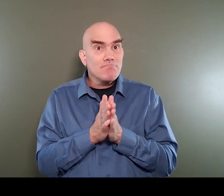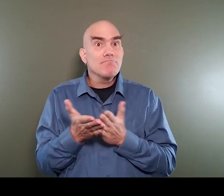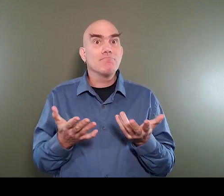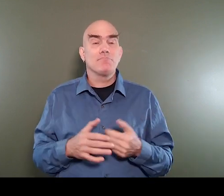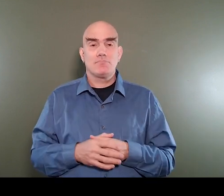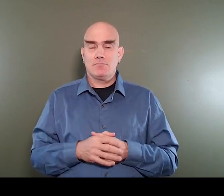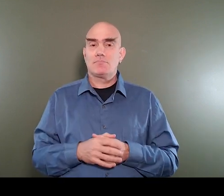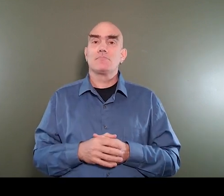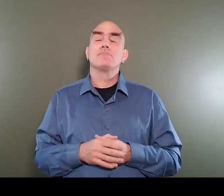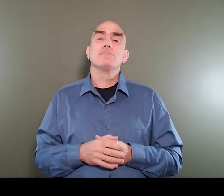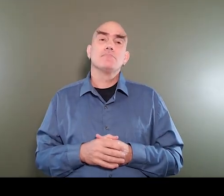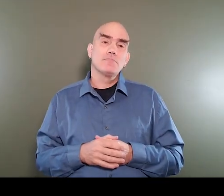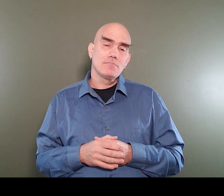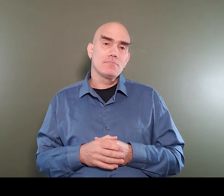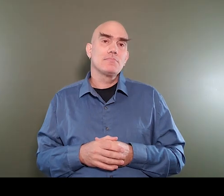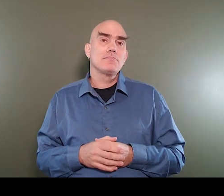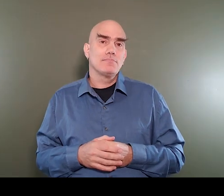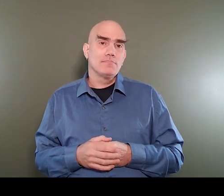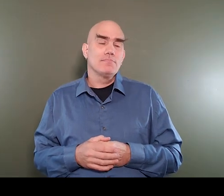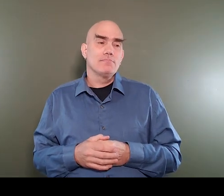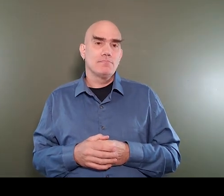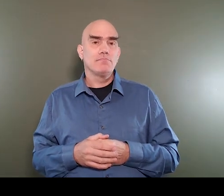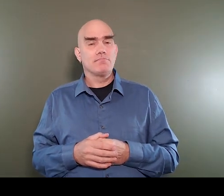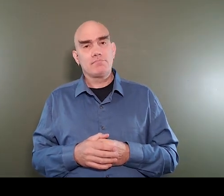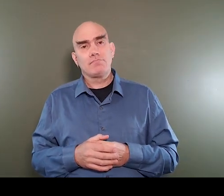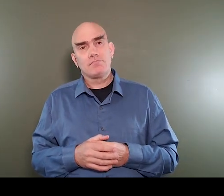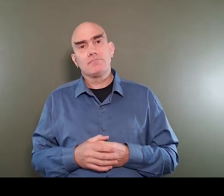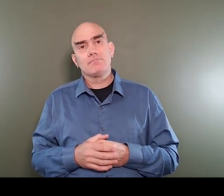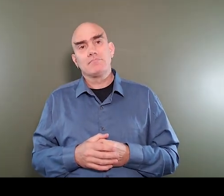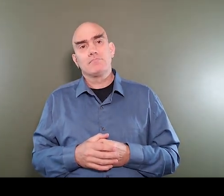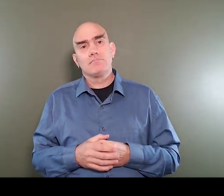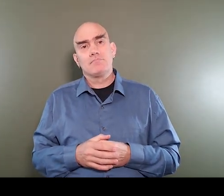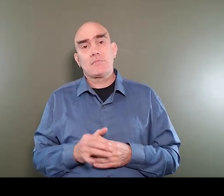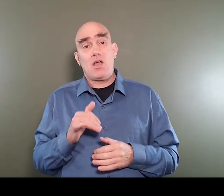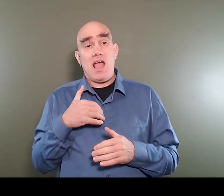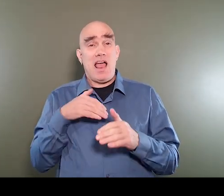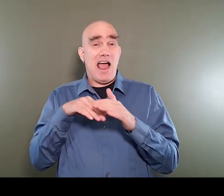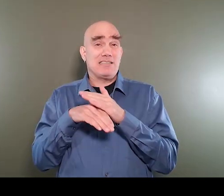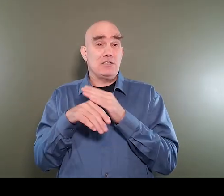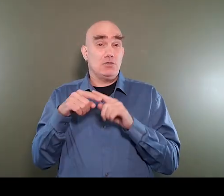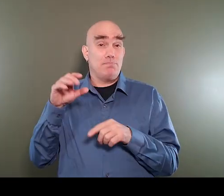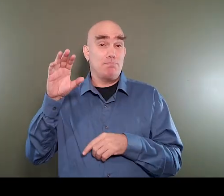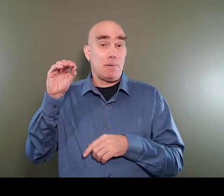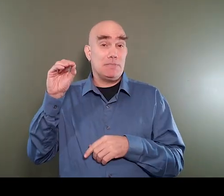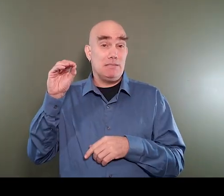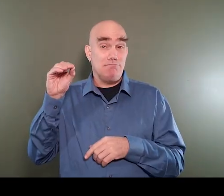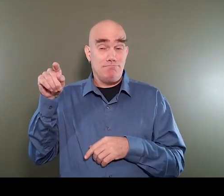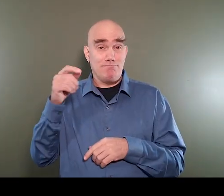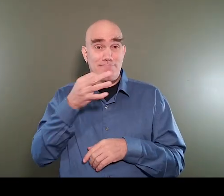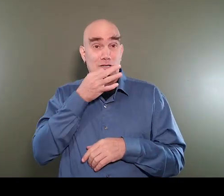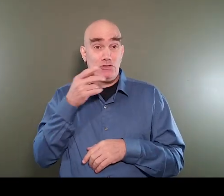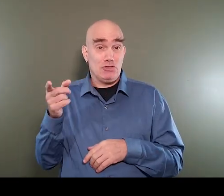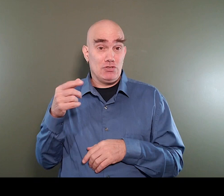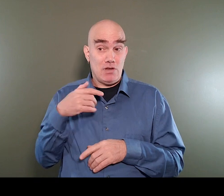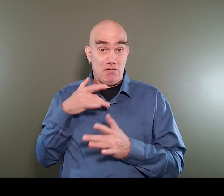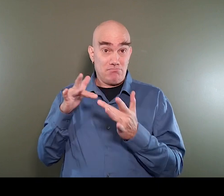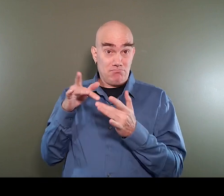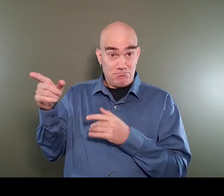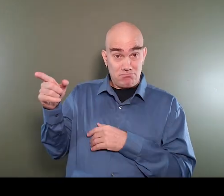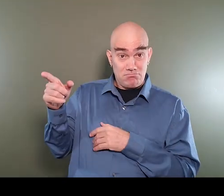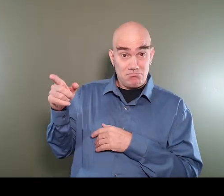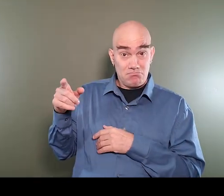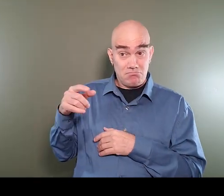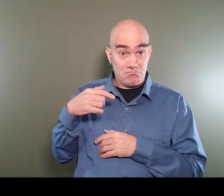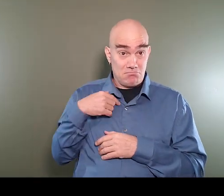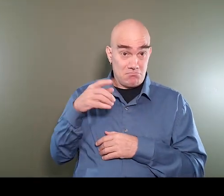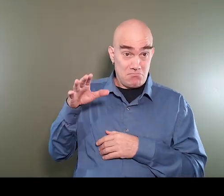authors. And some of them were really interested. And I also had access to a puppet master,